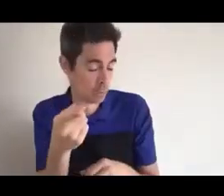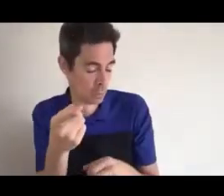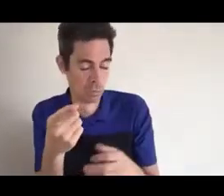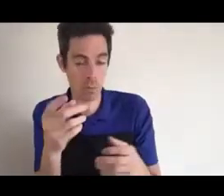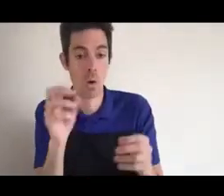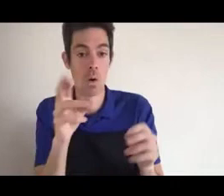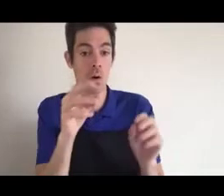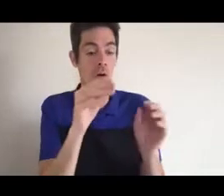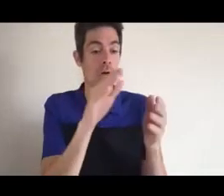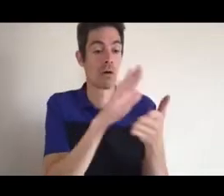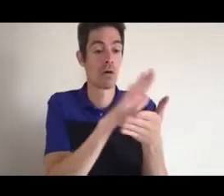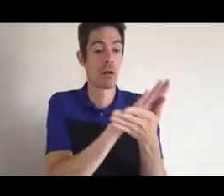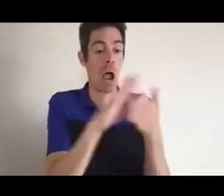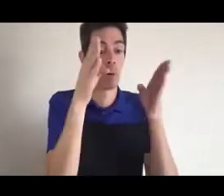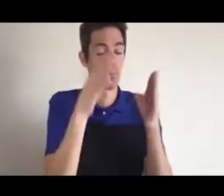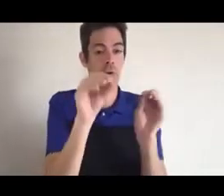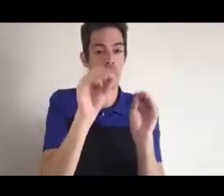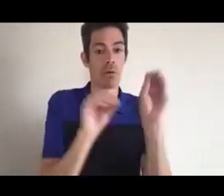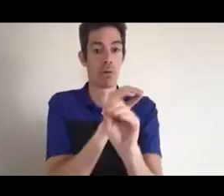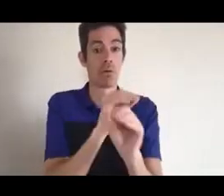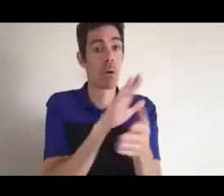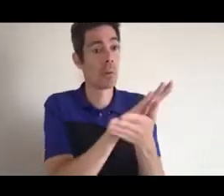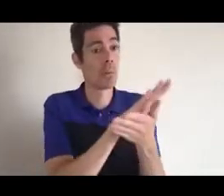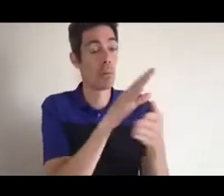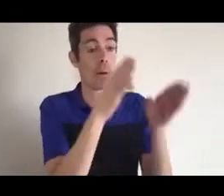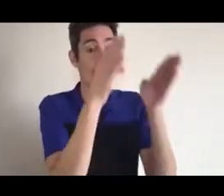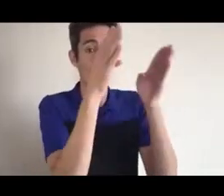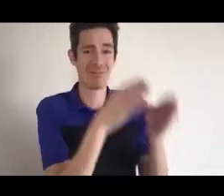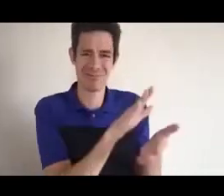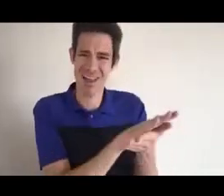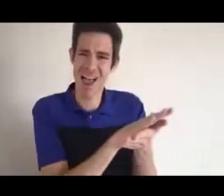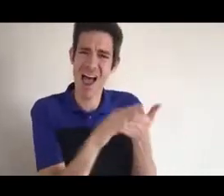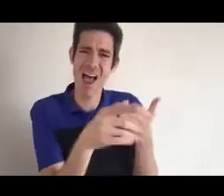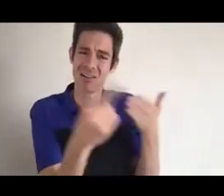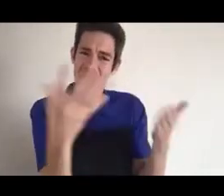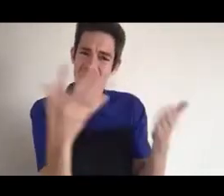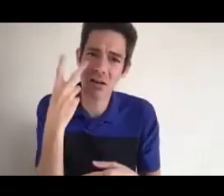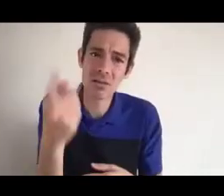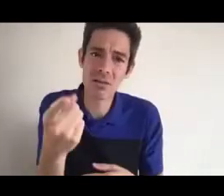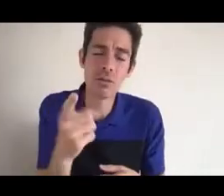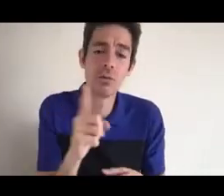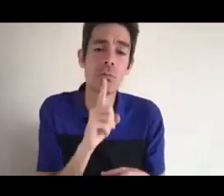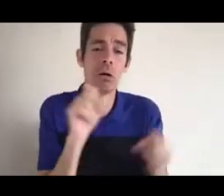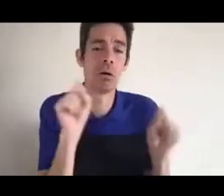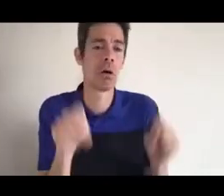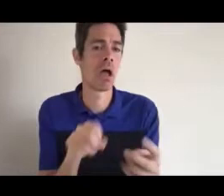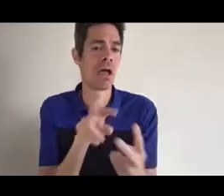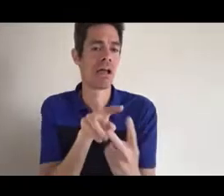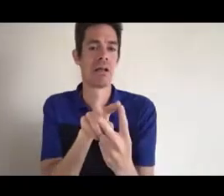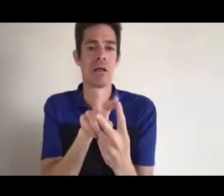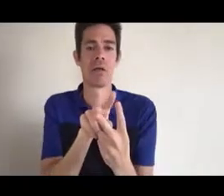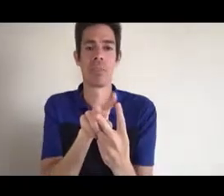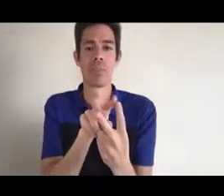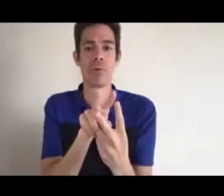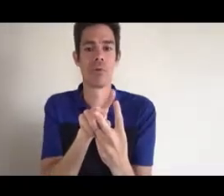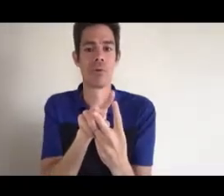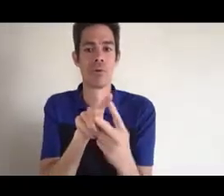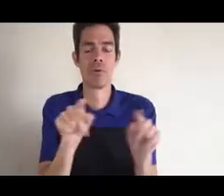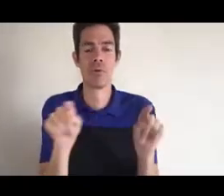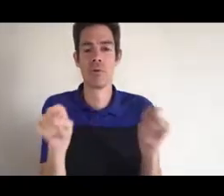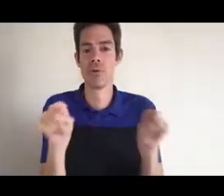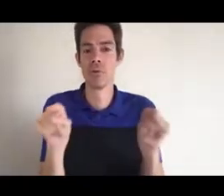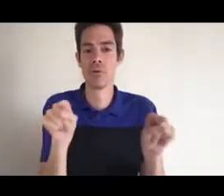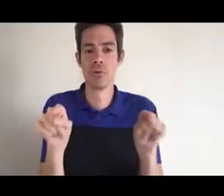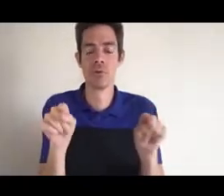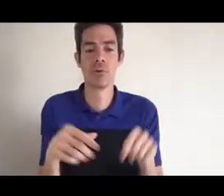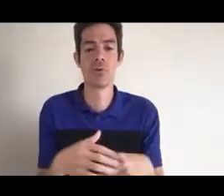person that wants to see you, or you can move that around and say, this person's really nice and they want to see you. So it could